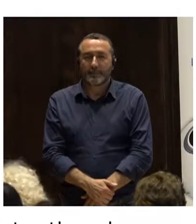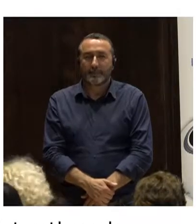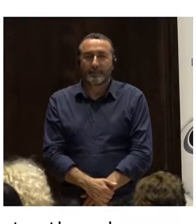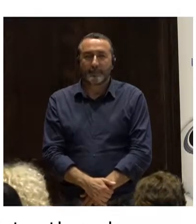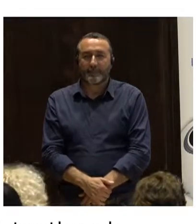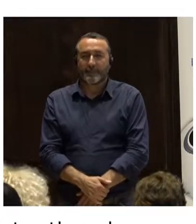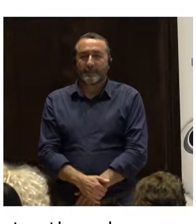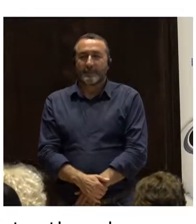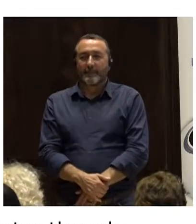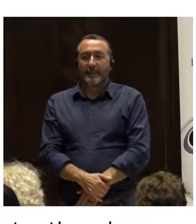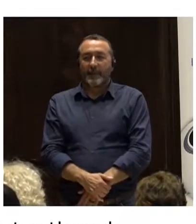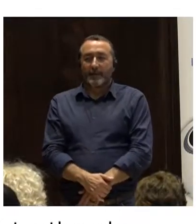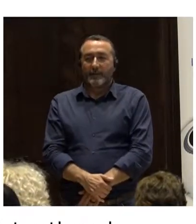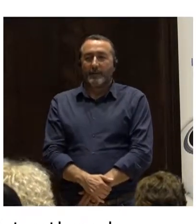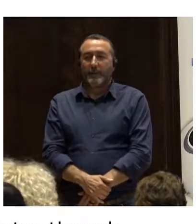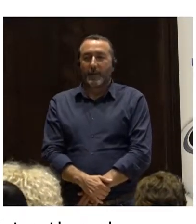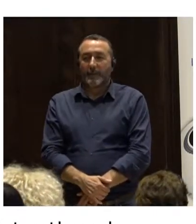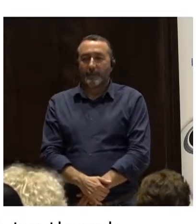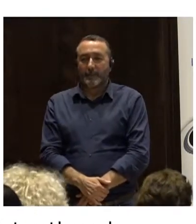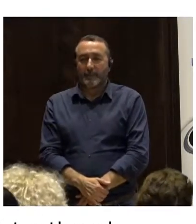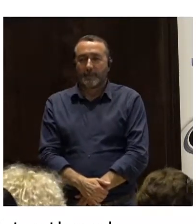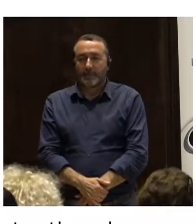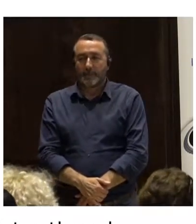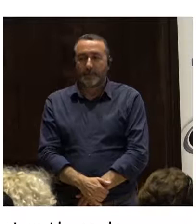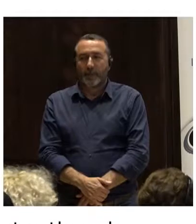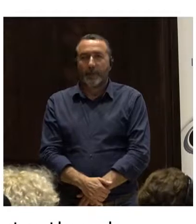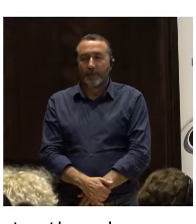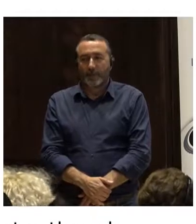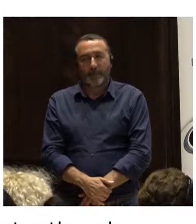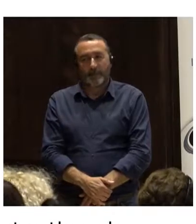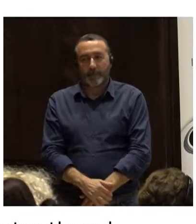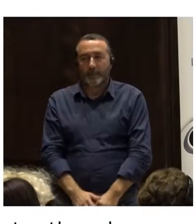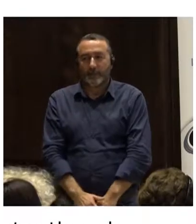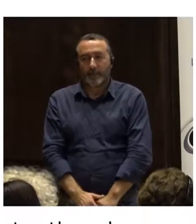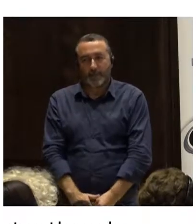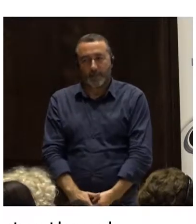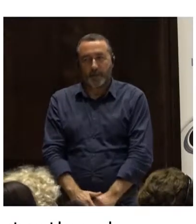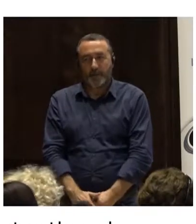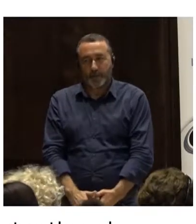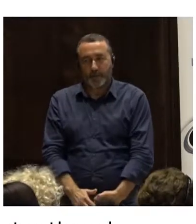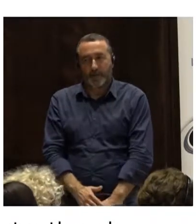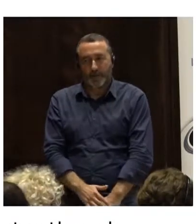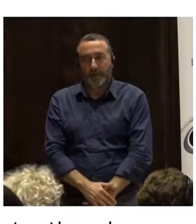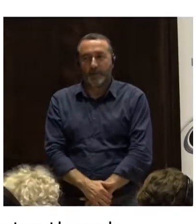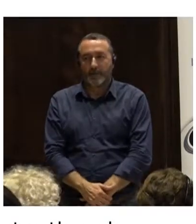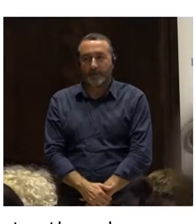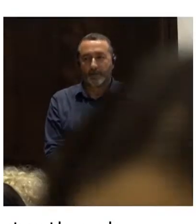This one, esta. Tienes dos. Es la otra. La otra. La otra tiene los... Sí.